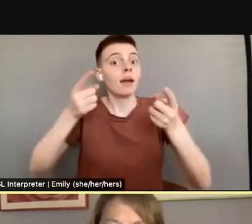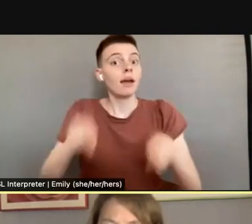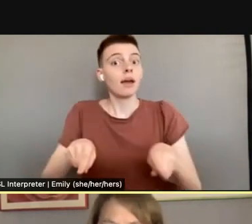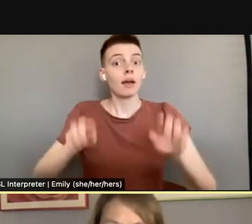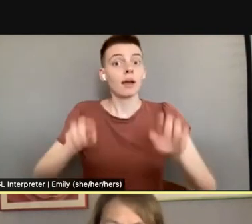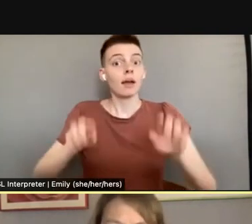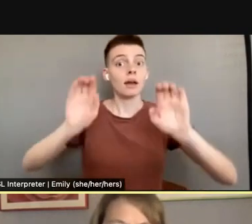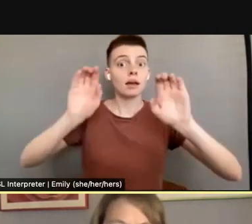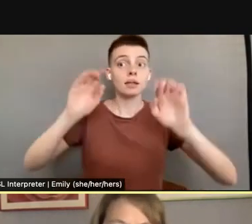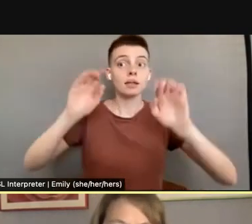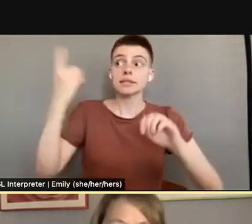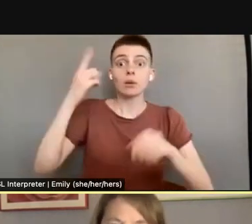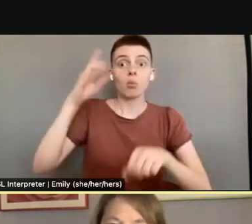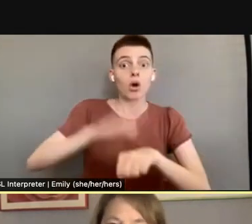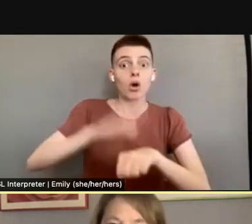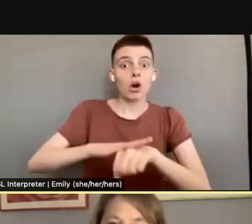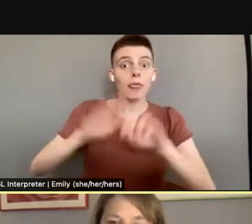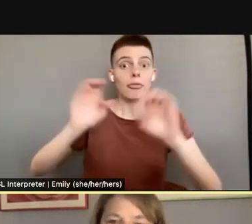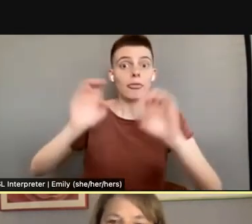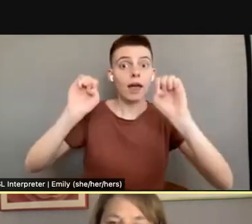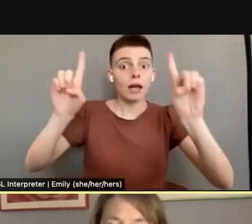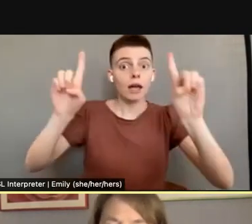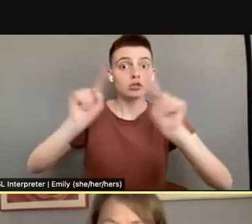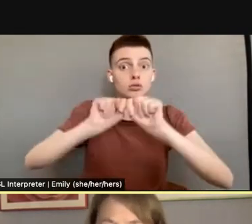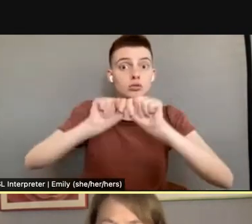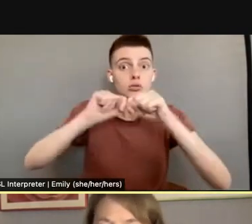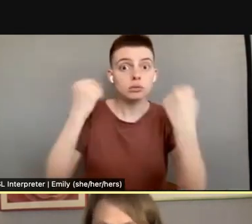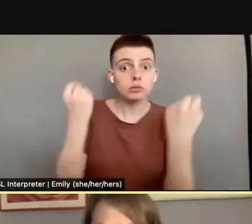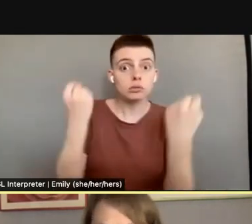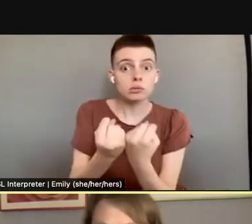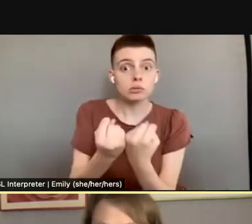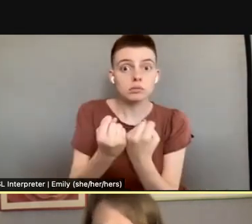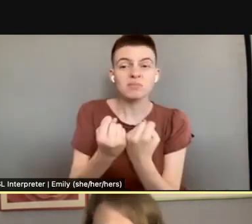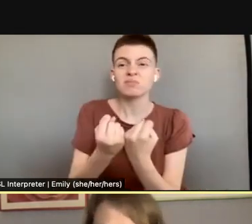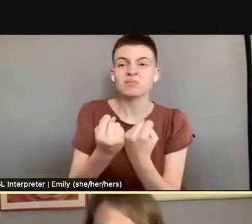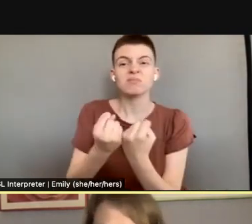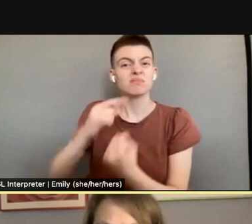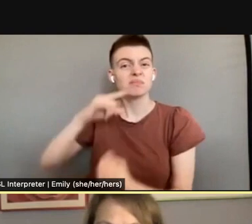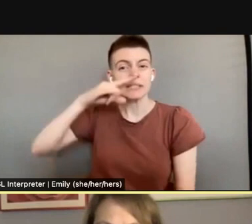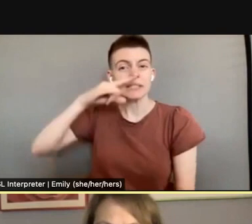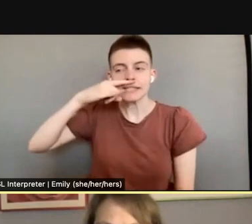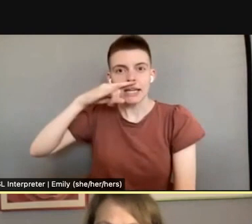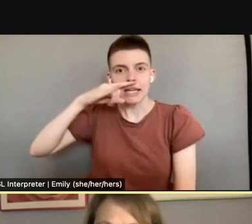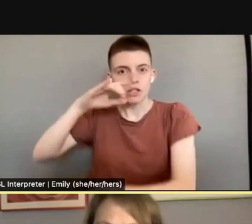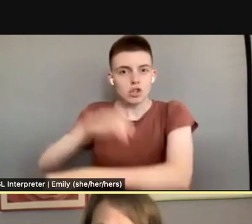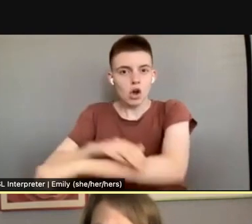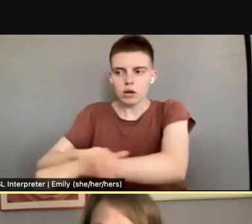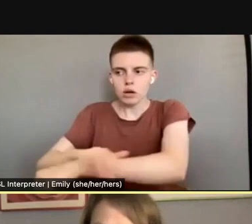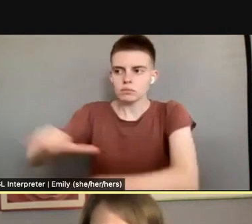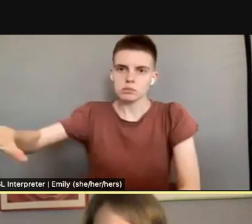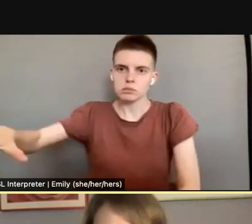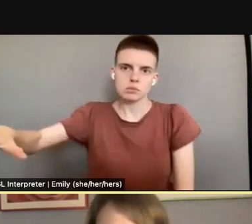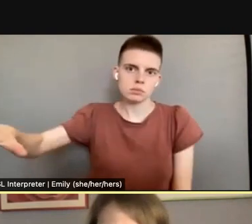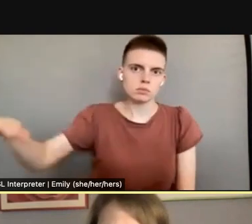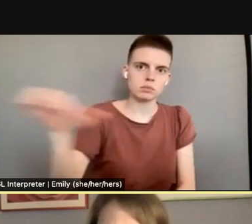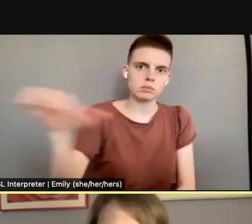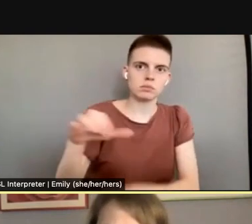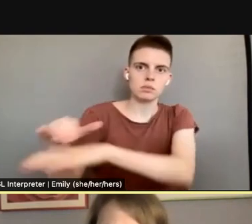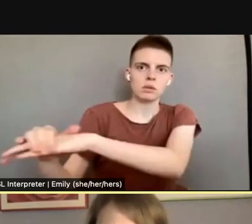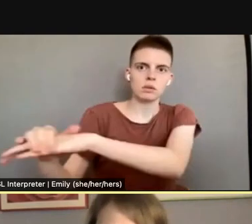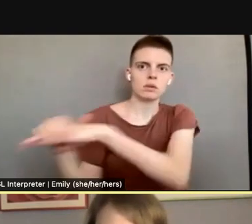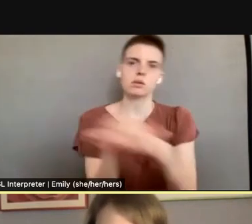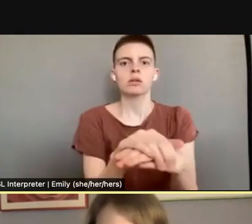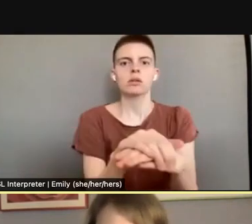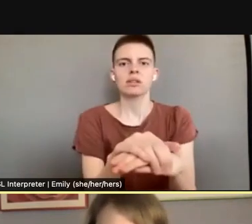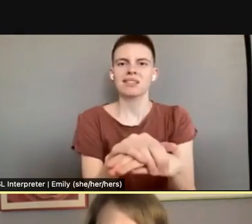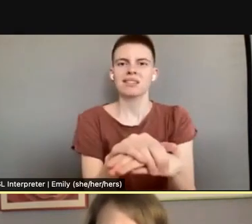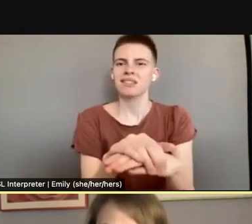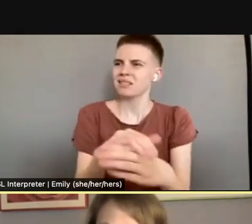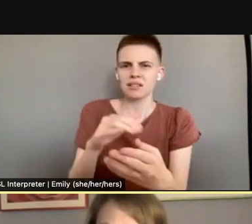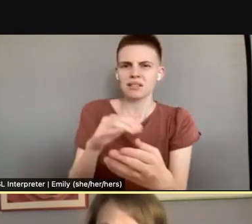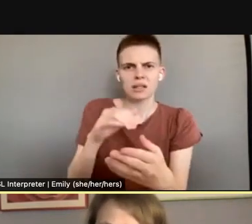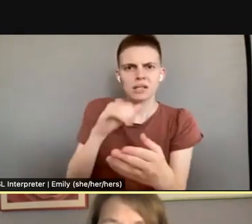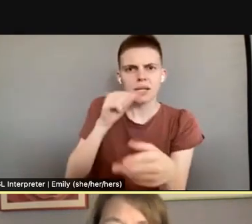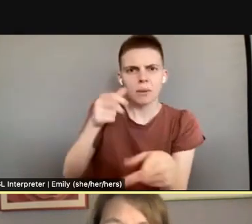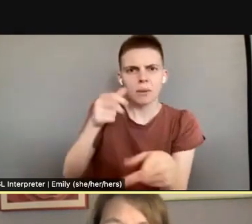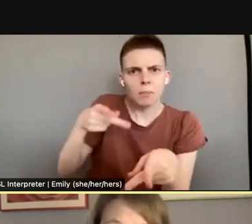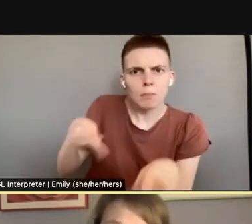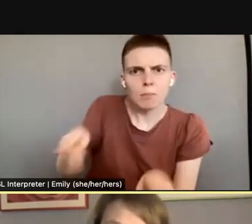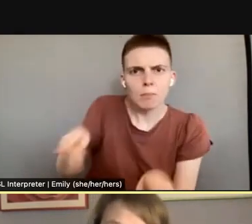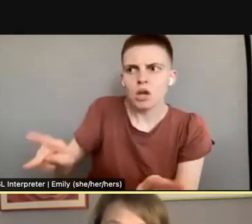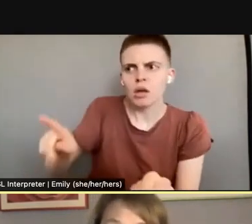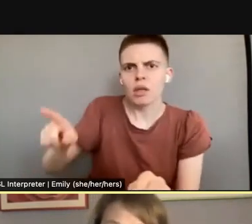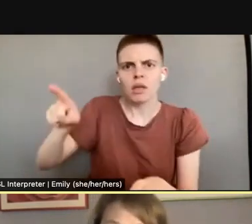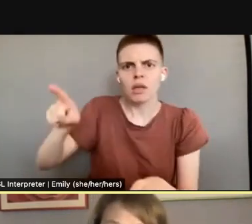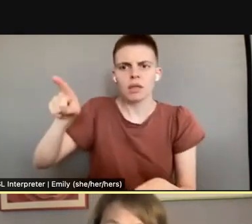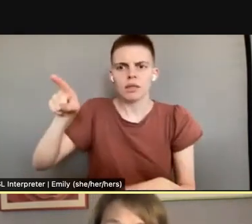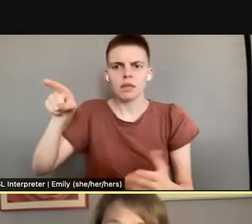child's hand over hand, and shoves it onto some target, they are not giving the child any opportunity to get past the